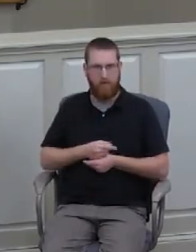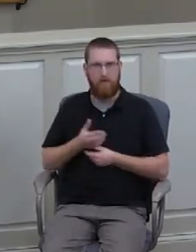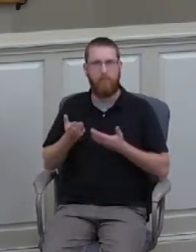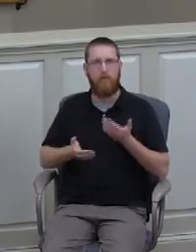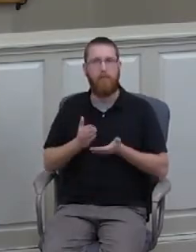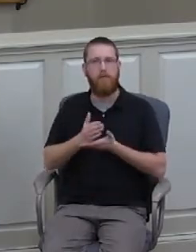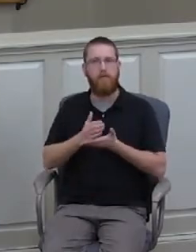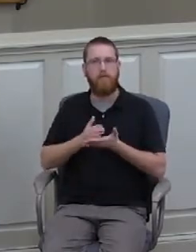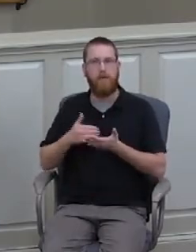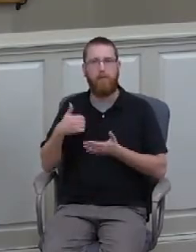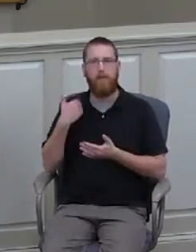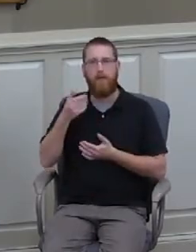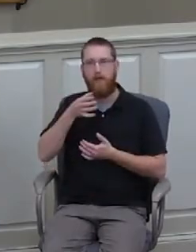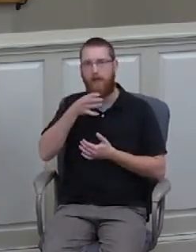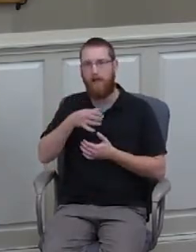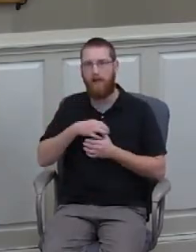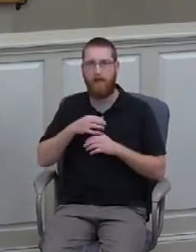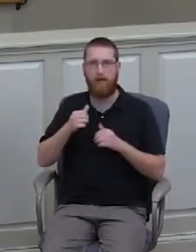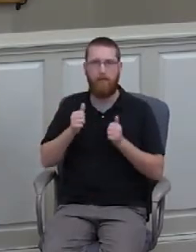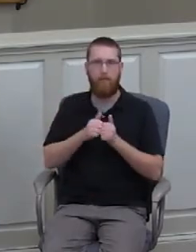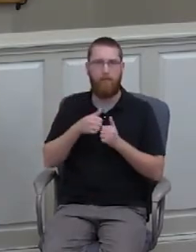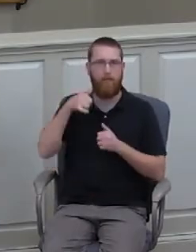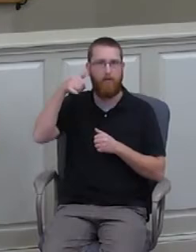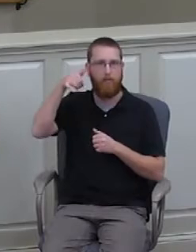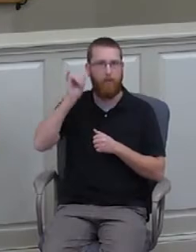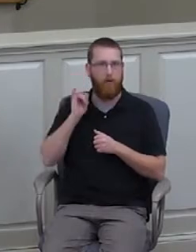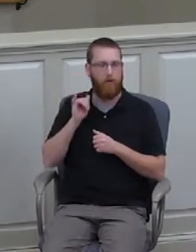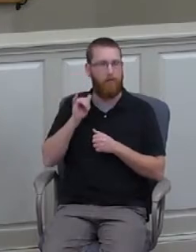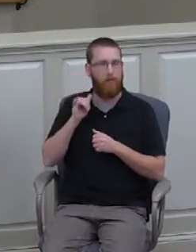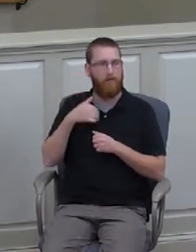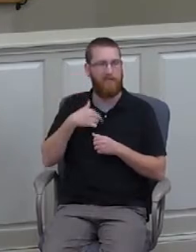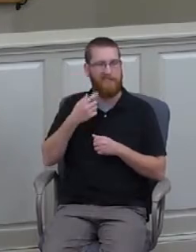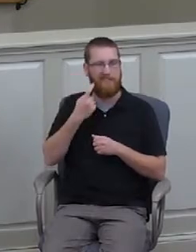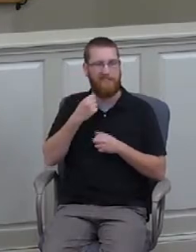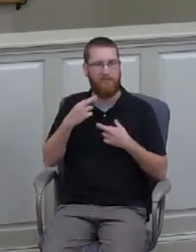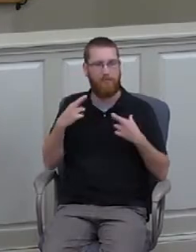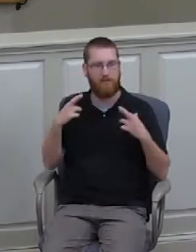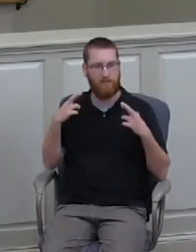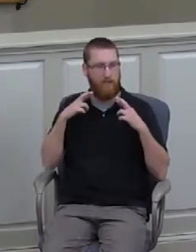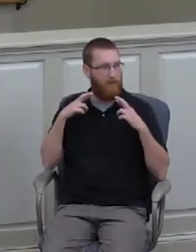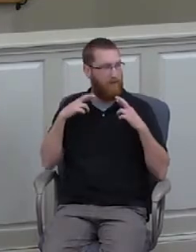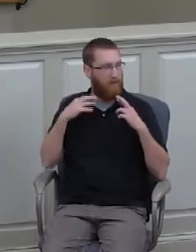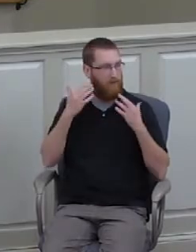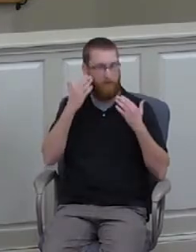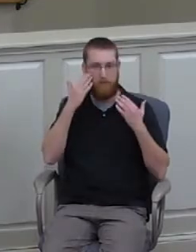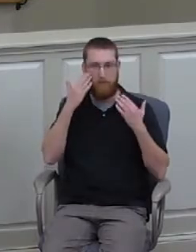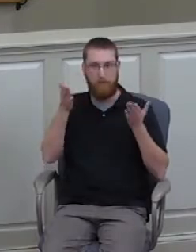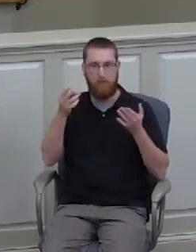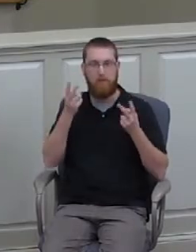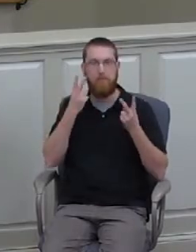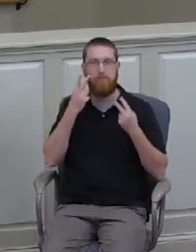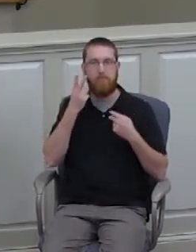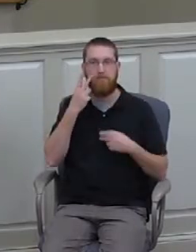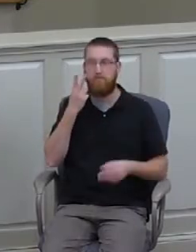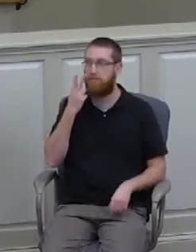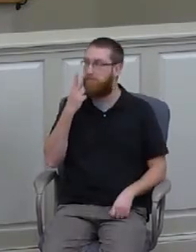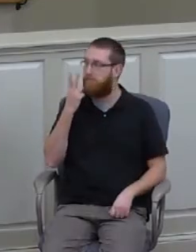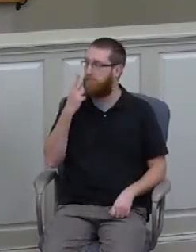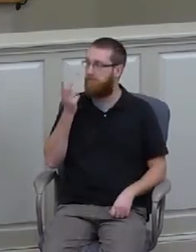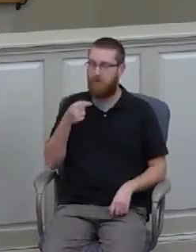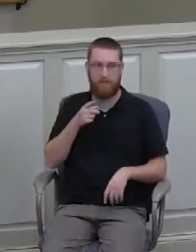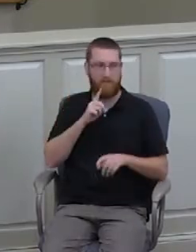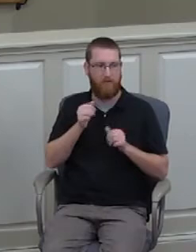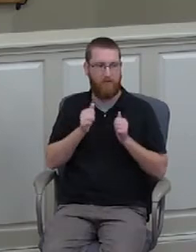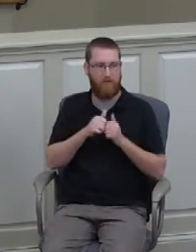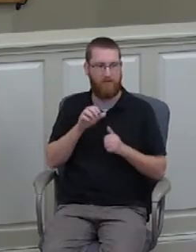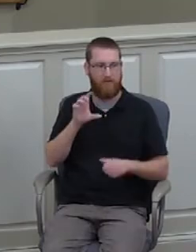some young lady with blonde hair that just retired from here. Is that something that we might have heard? No, we'll see. Okay. Talk to Dustin. You need to